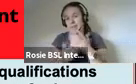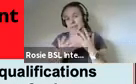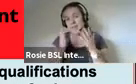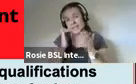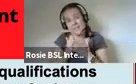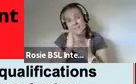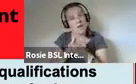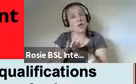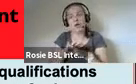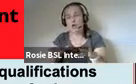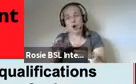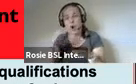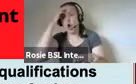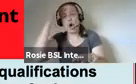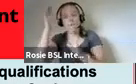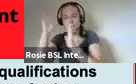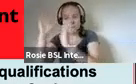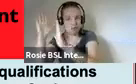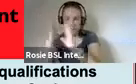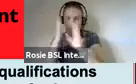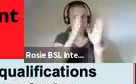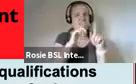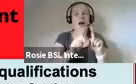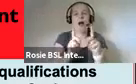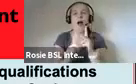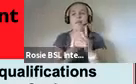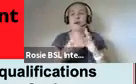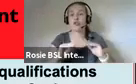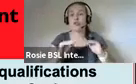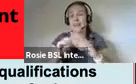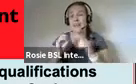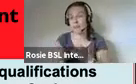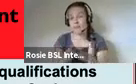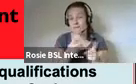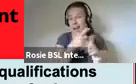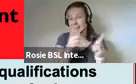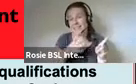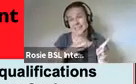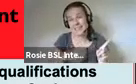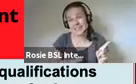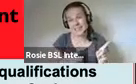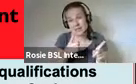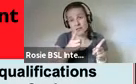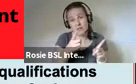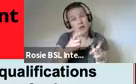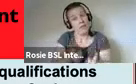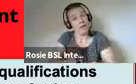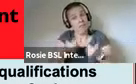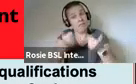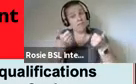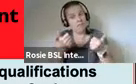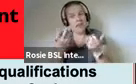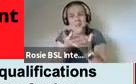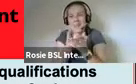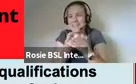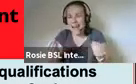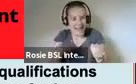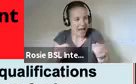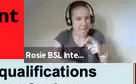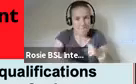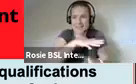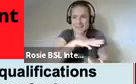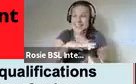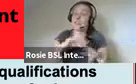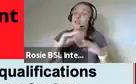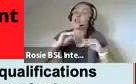non-governmental training providers who are actually bridging the gap that exists in the sector,